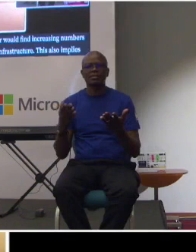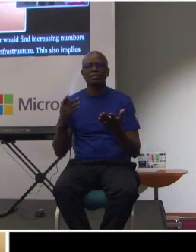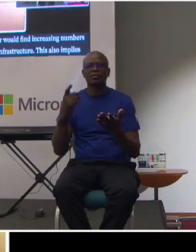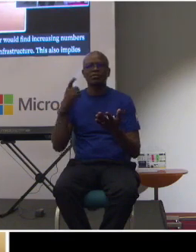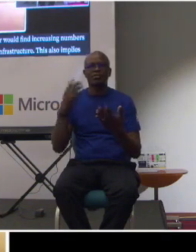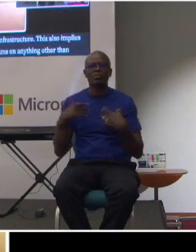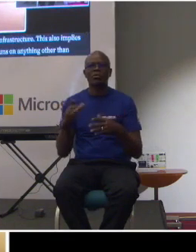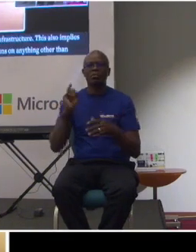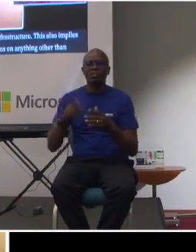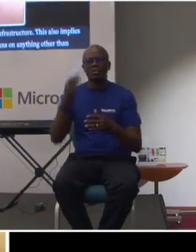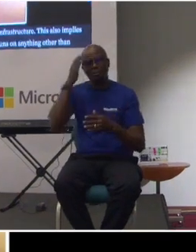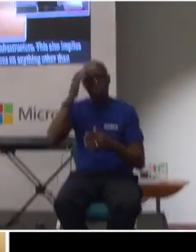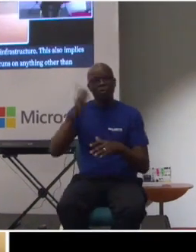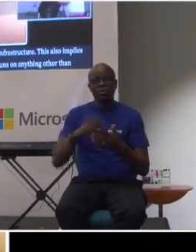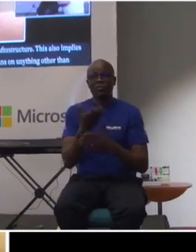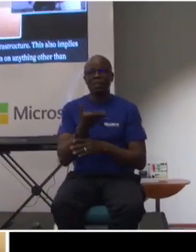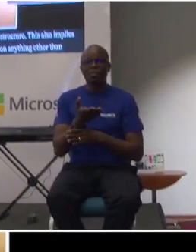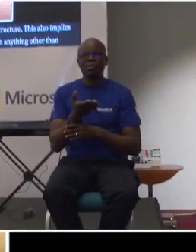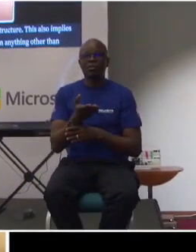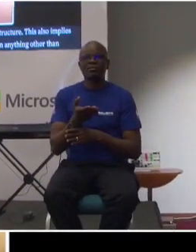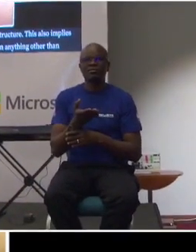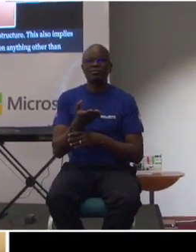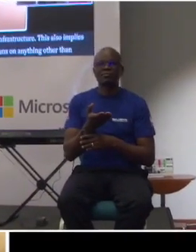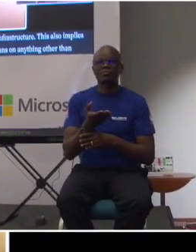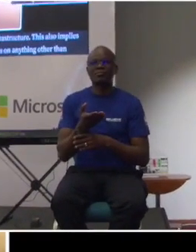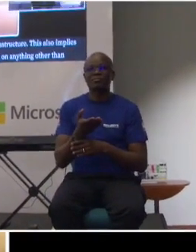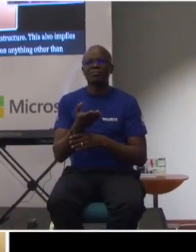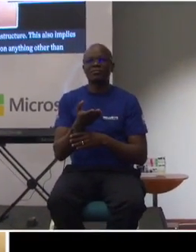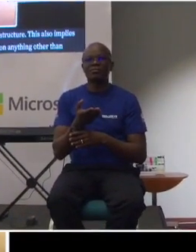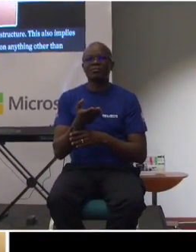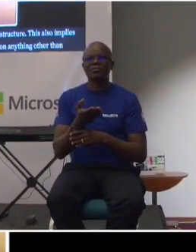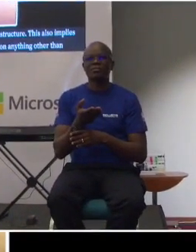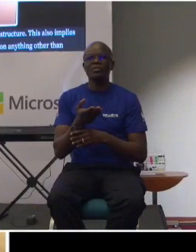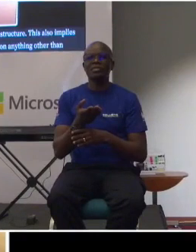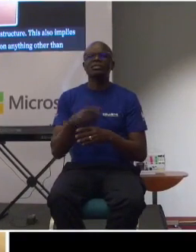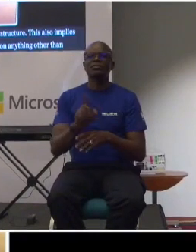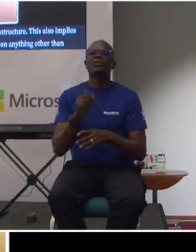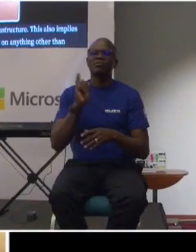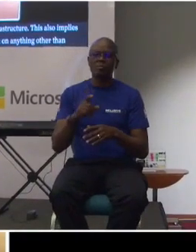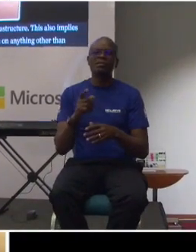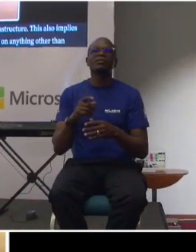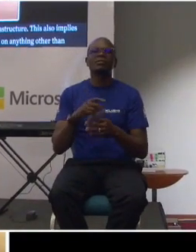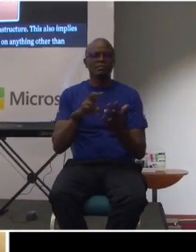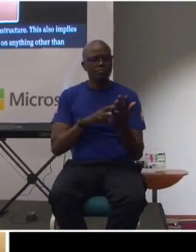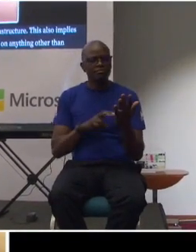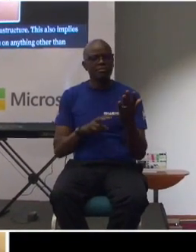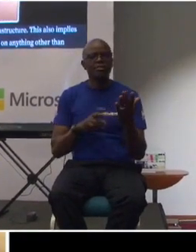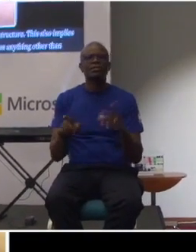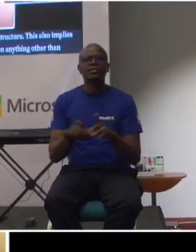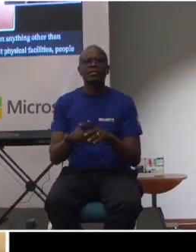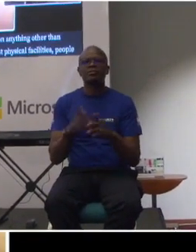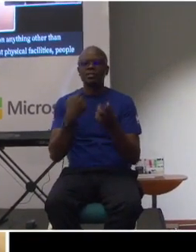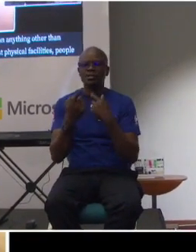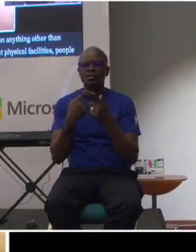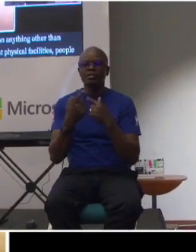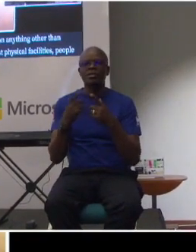what's available, what applications there are. They need to be able to read and write, or at least speak the